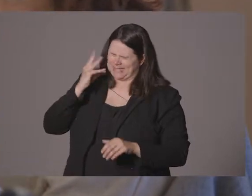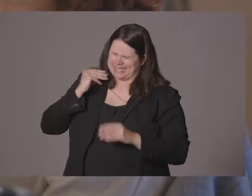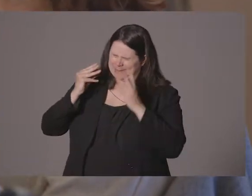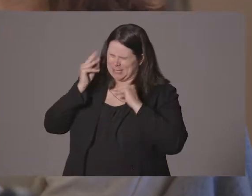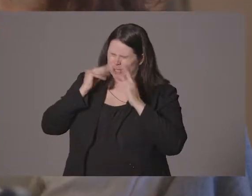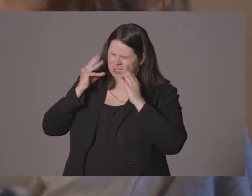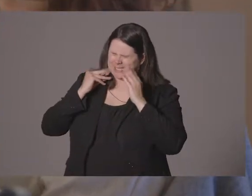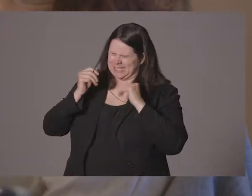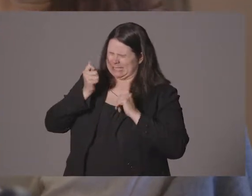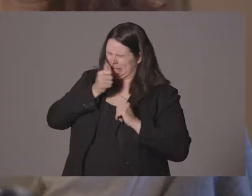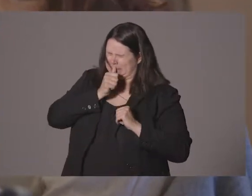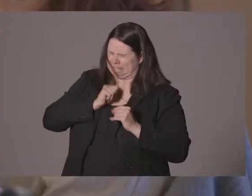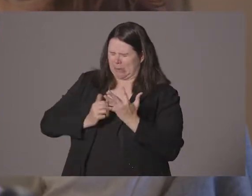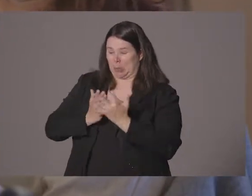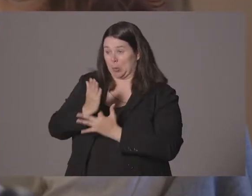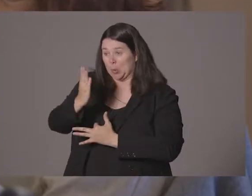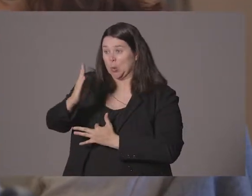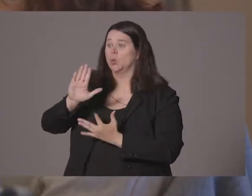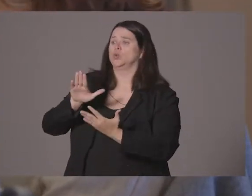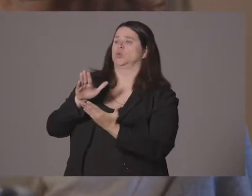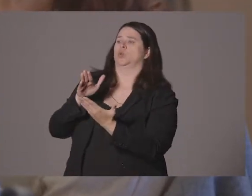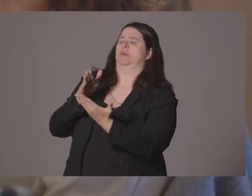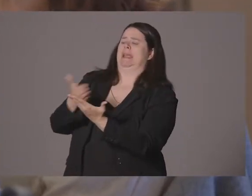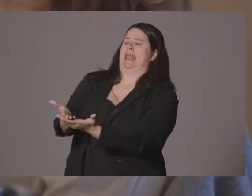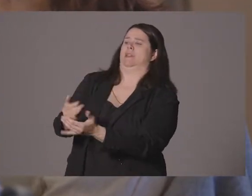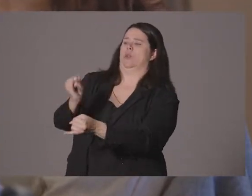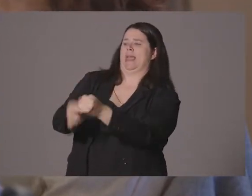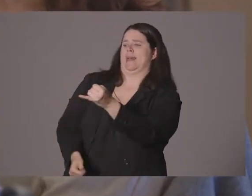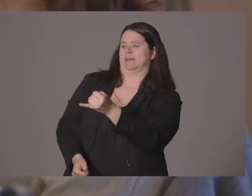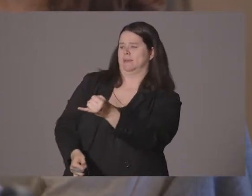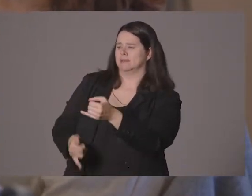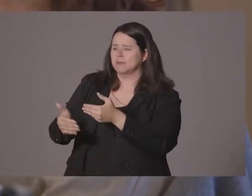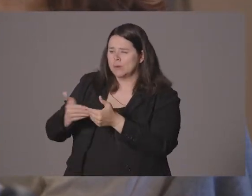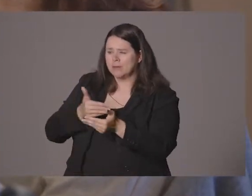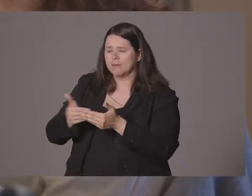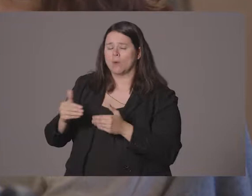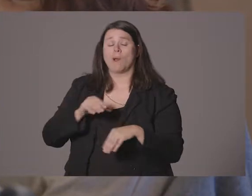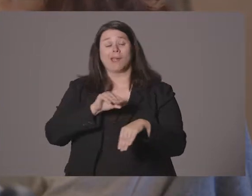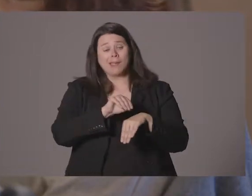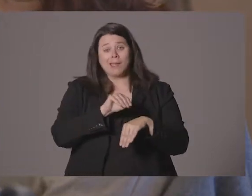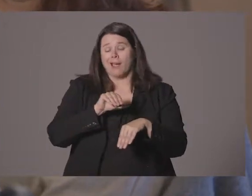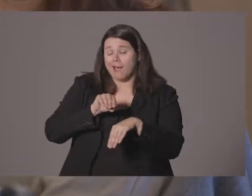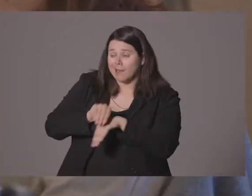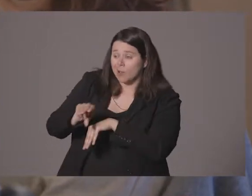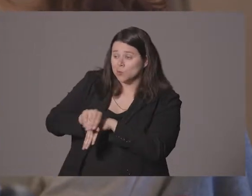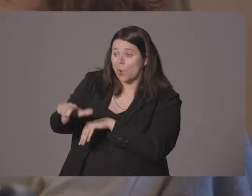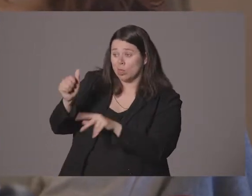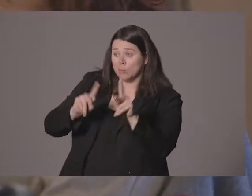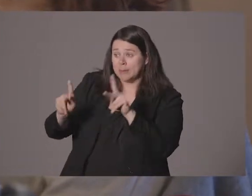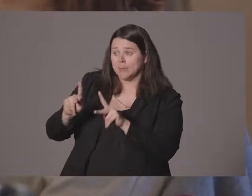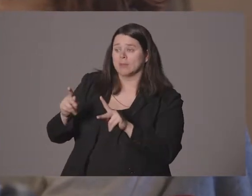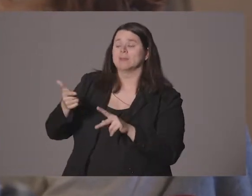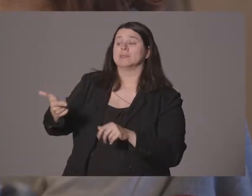go through it. You can't medicate it, you can't push it away. You have to experience it in order to keep walking through and get to the other piece of